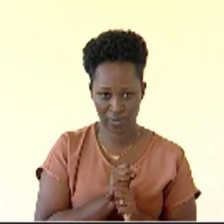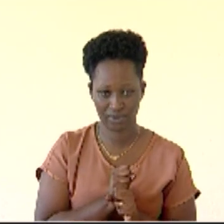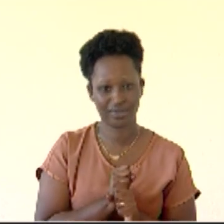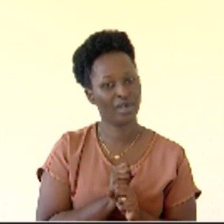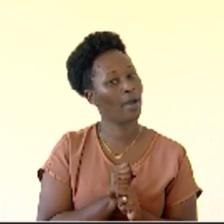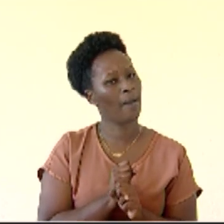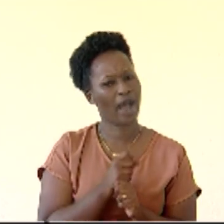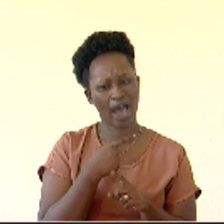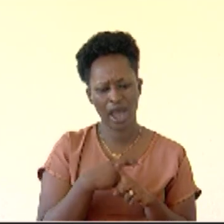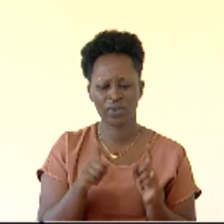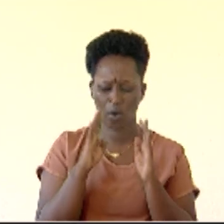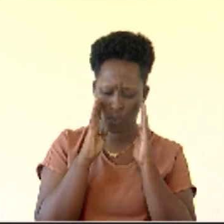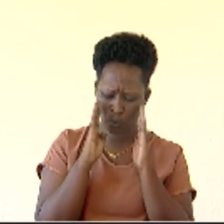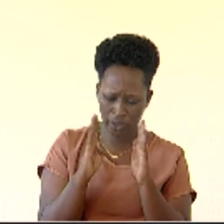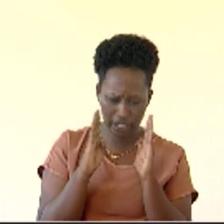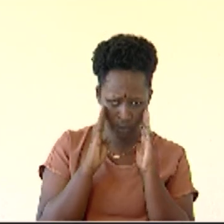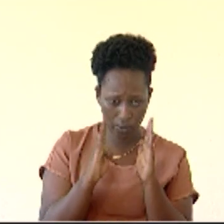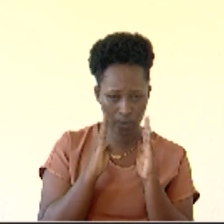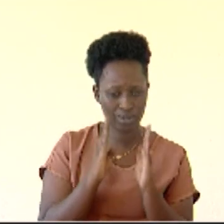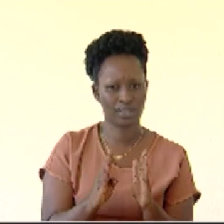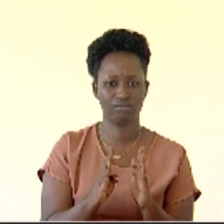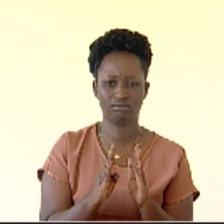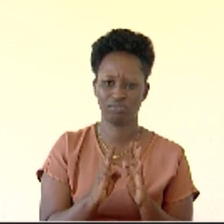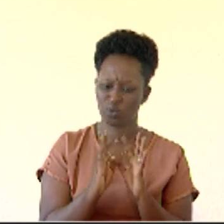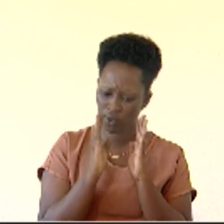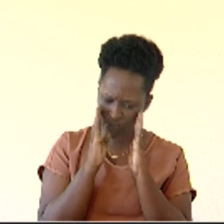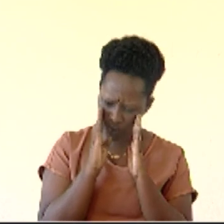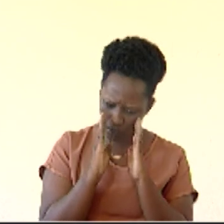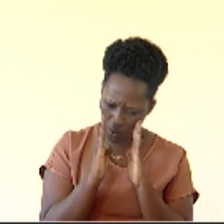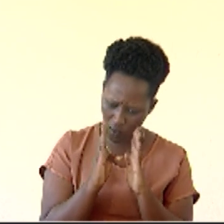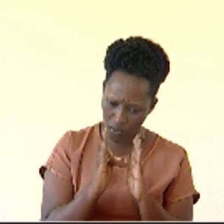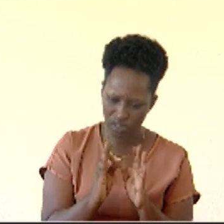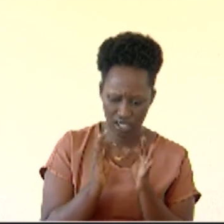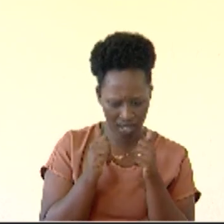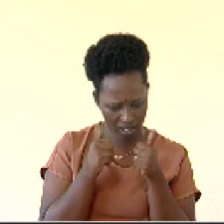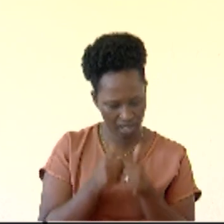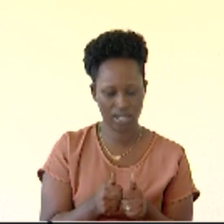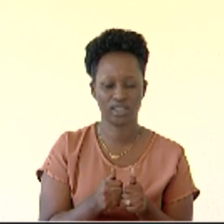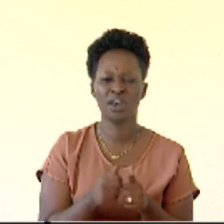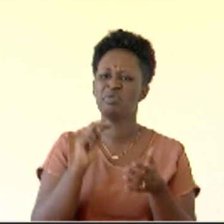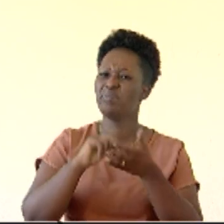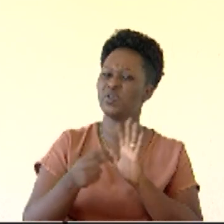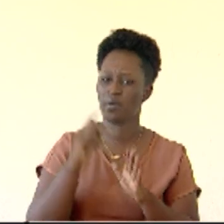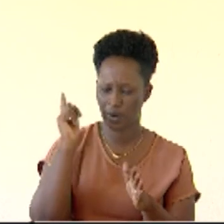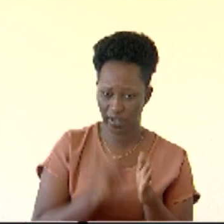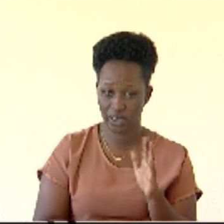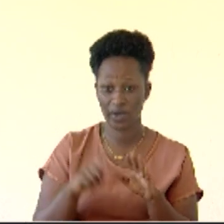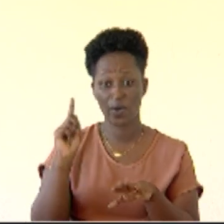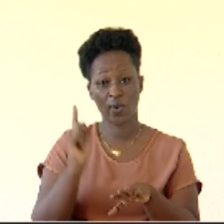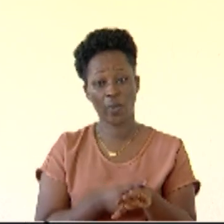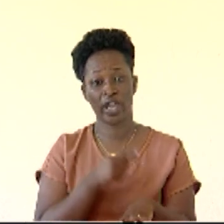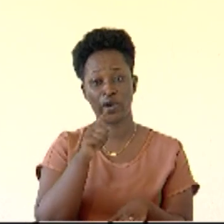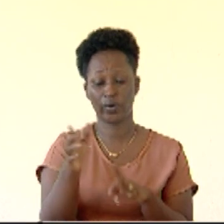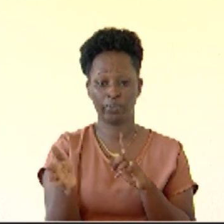carefully. What does it mean? It means when you're dating someone, when you're having what you call a dating relationship,